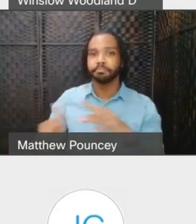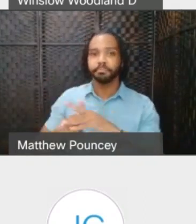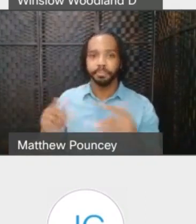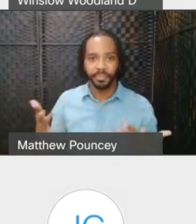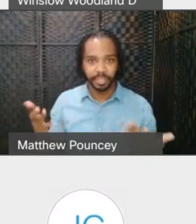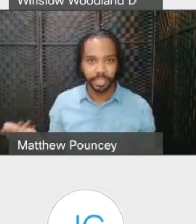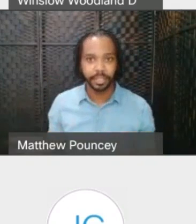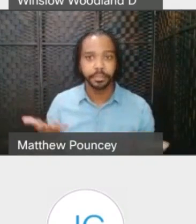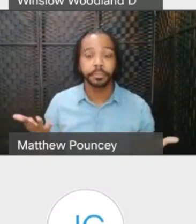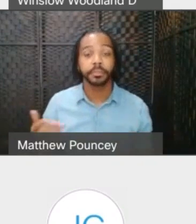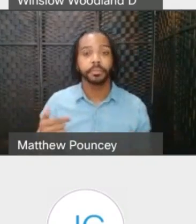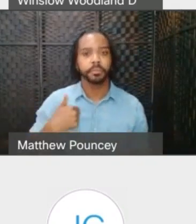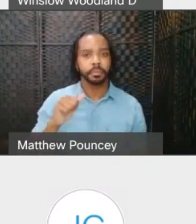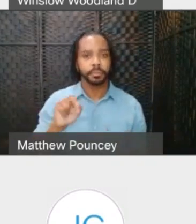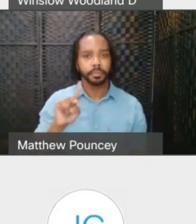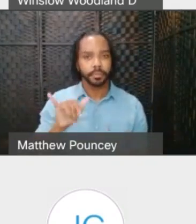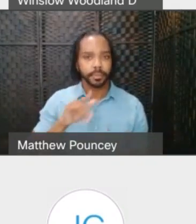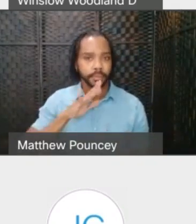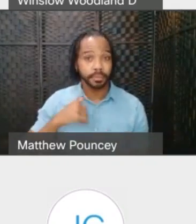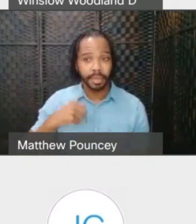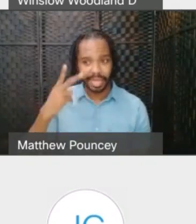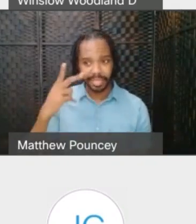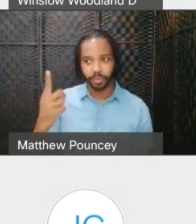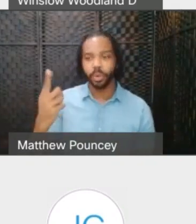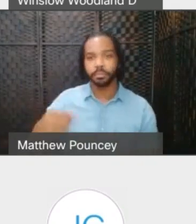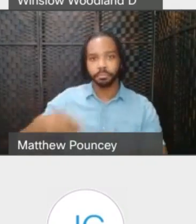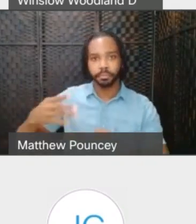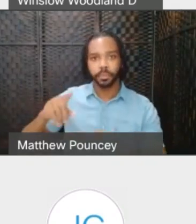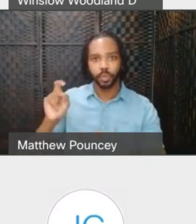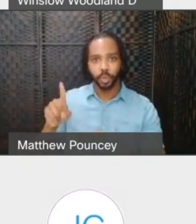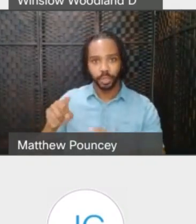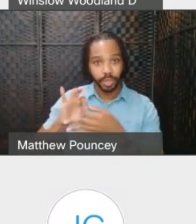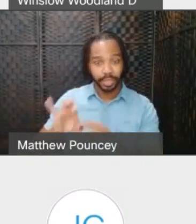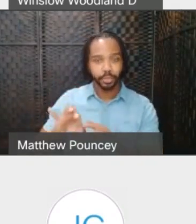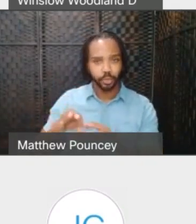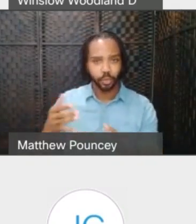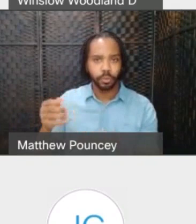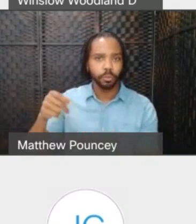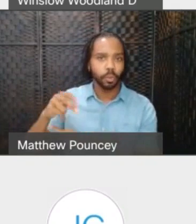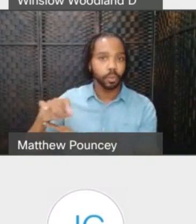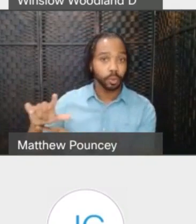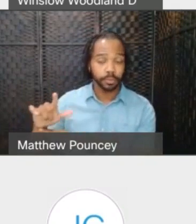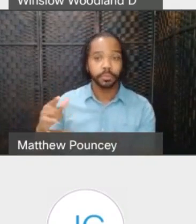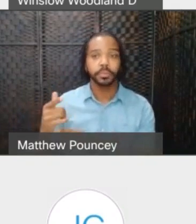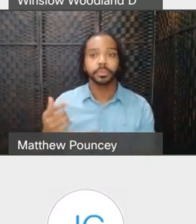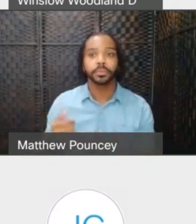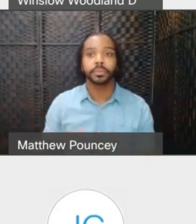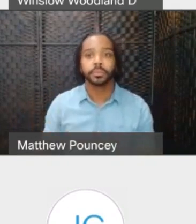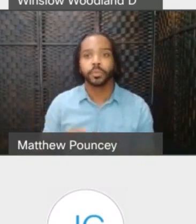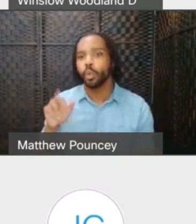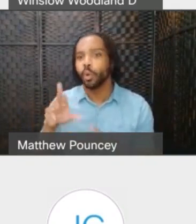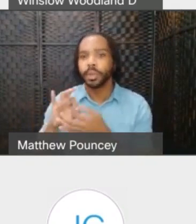So I do see a question while we're waiting for people to type their questions regarding the portal. Total or